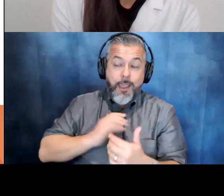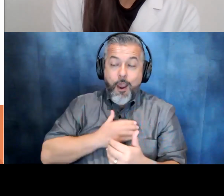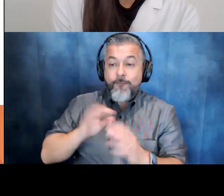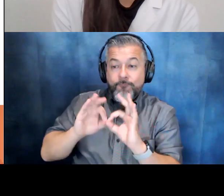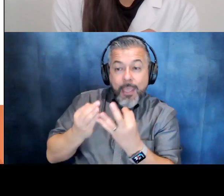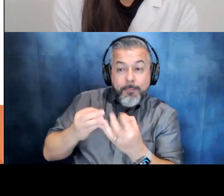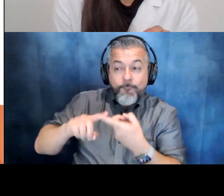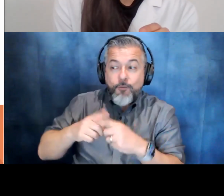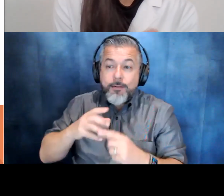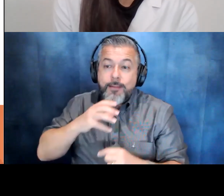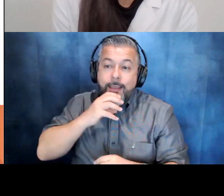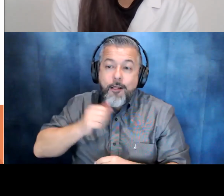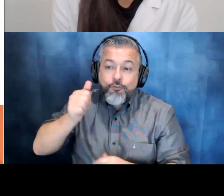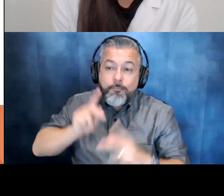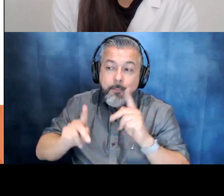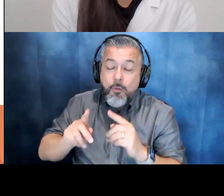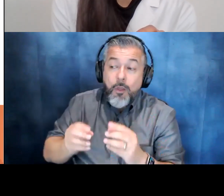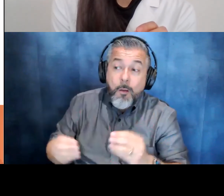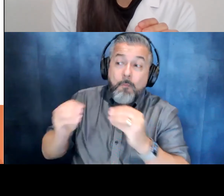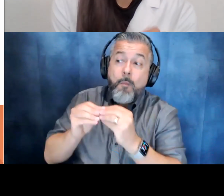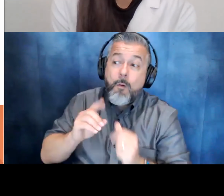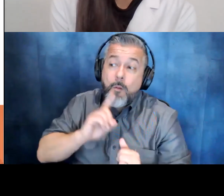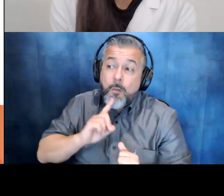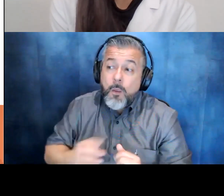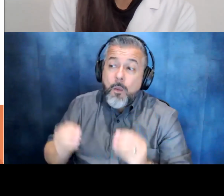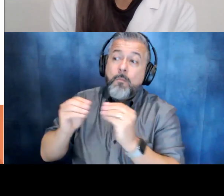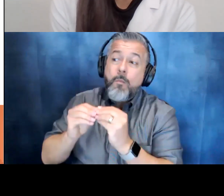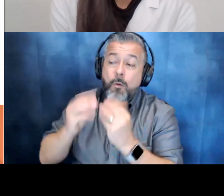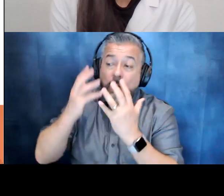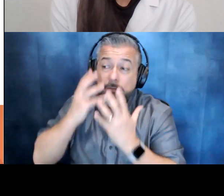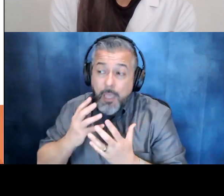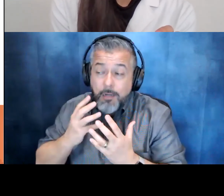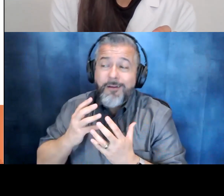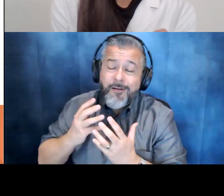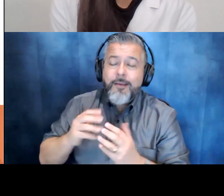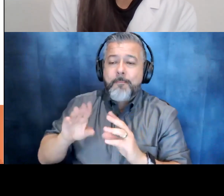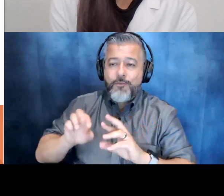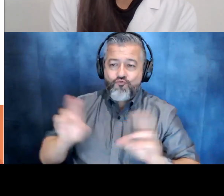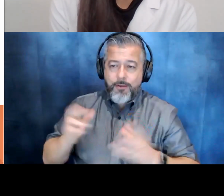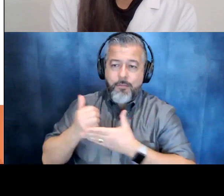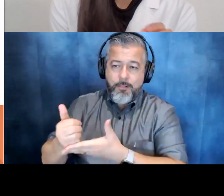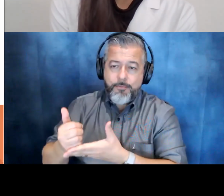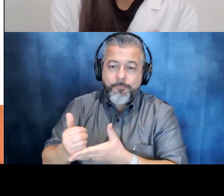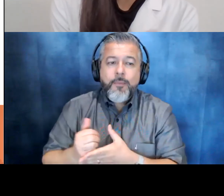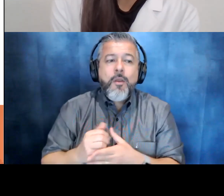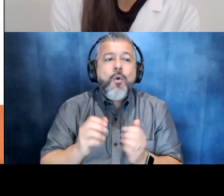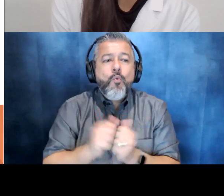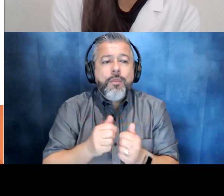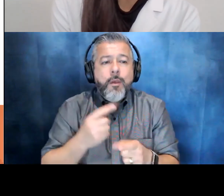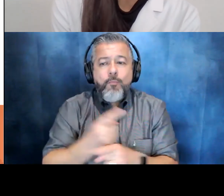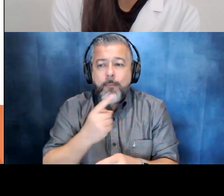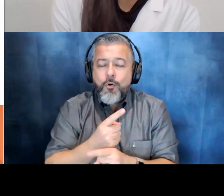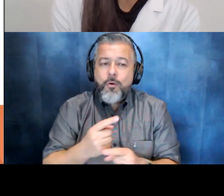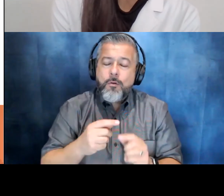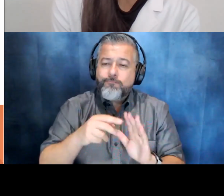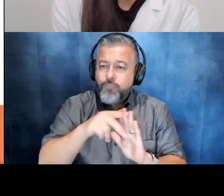And with knowledge about COVID disease and proper protocols, find a balance for